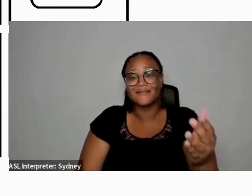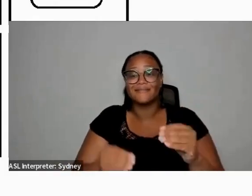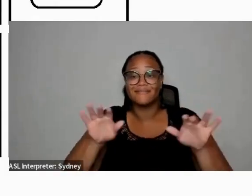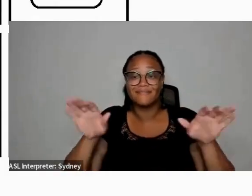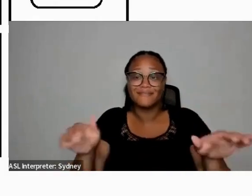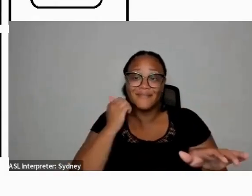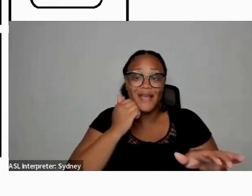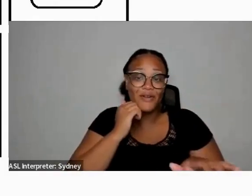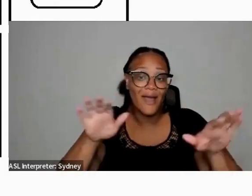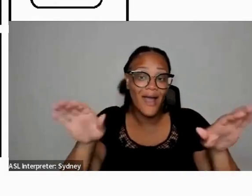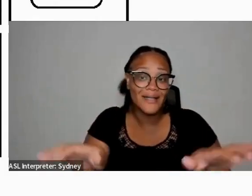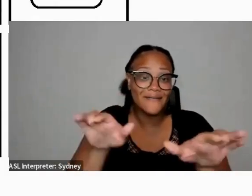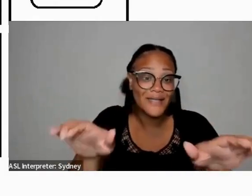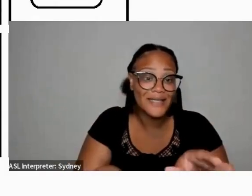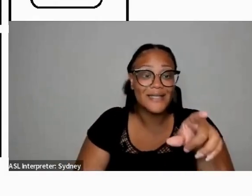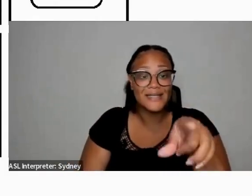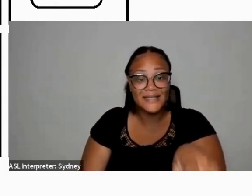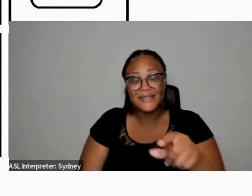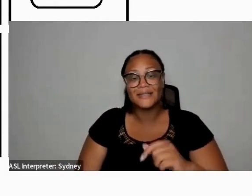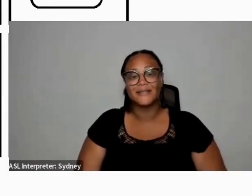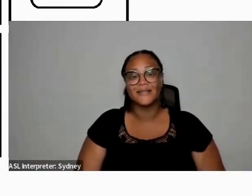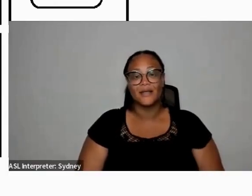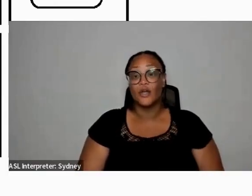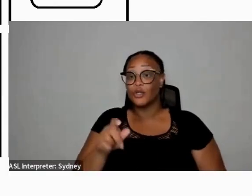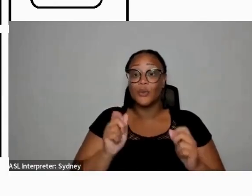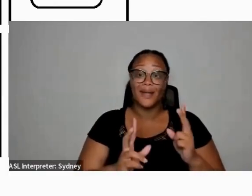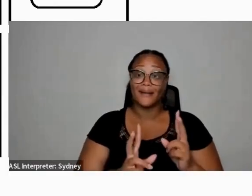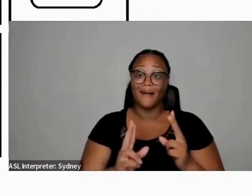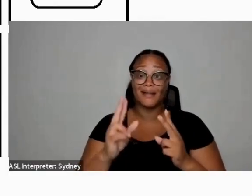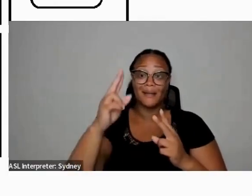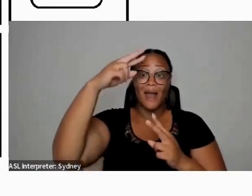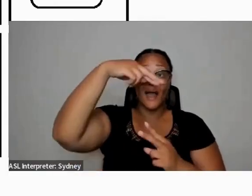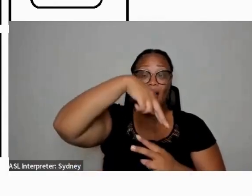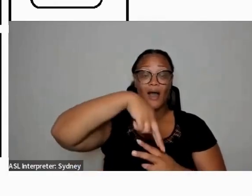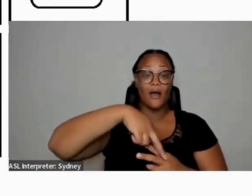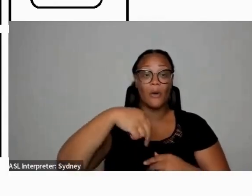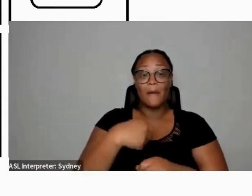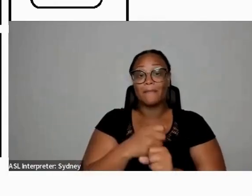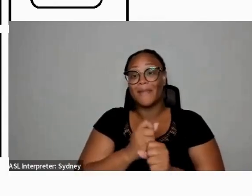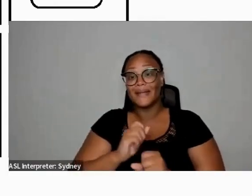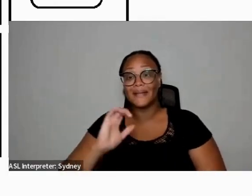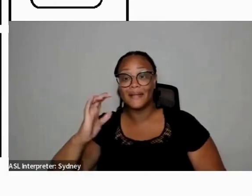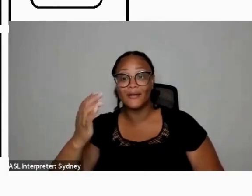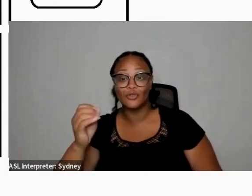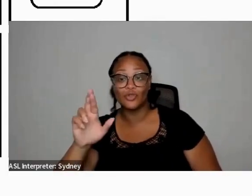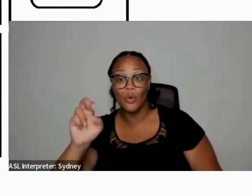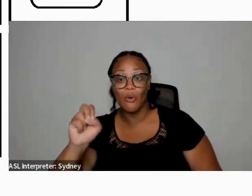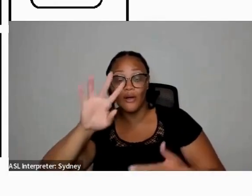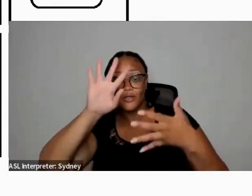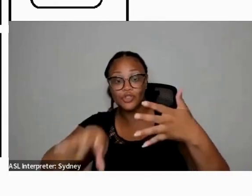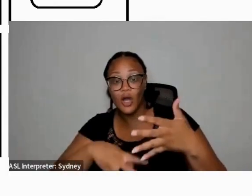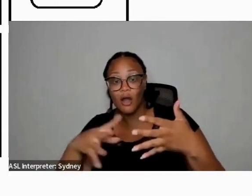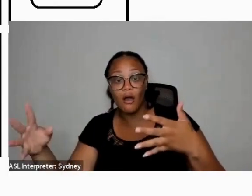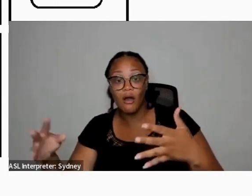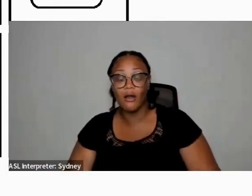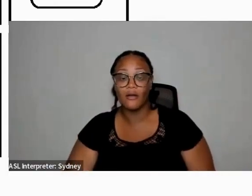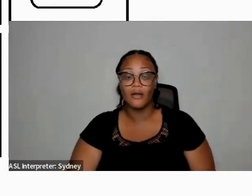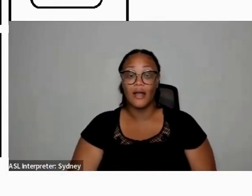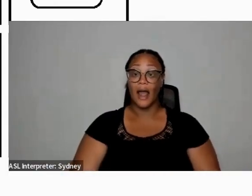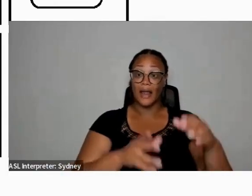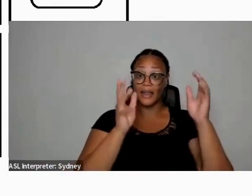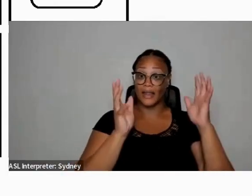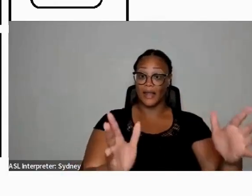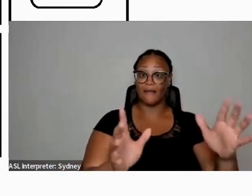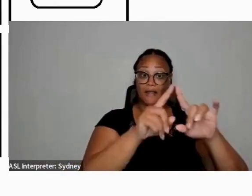daily living. Again, you could cut these out and make them a part of a chore chart. You could leave them together and create that bingo